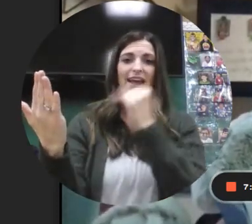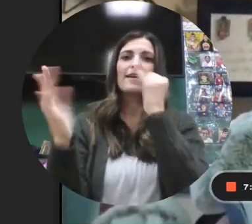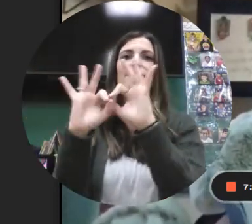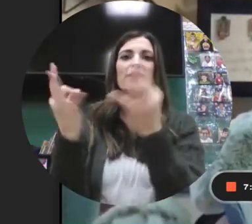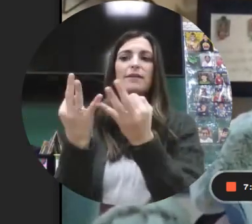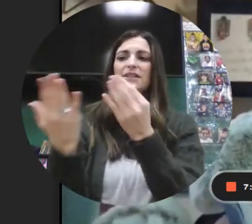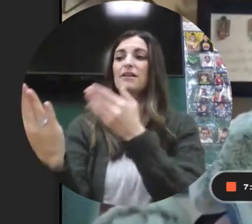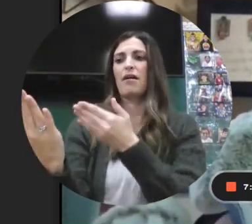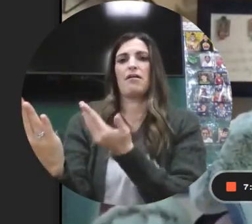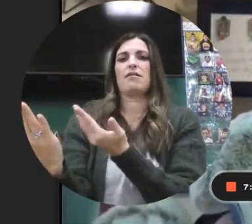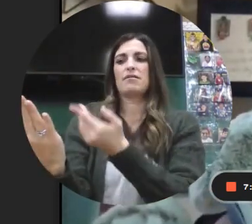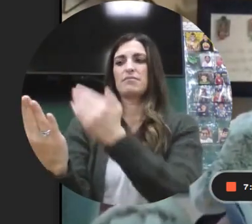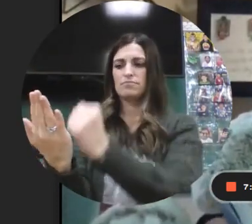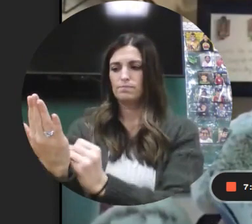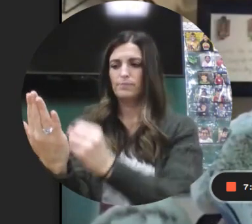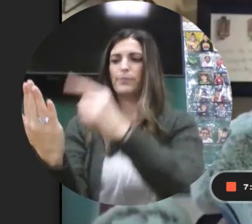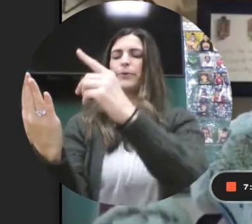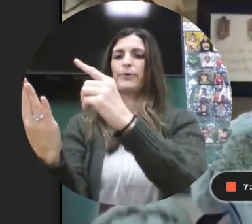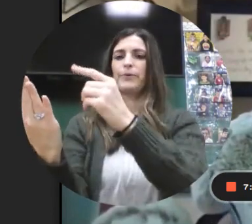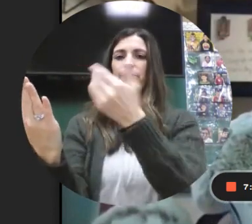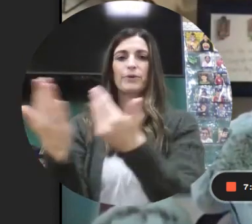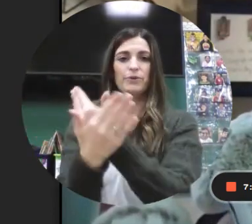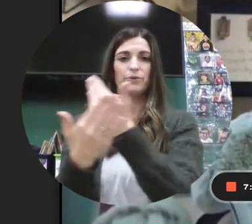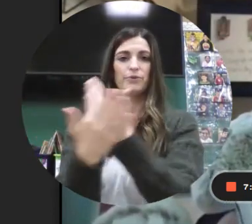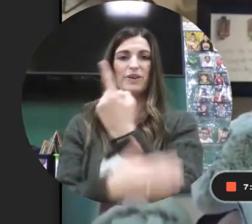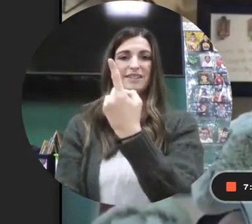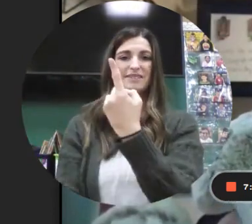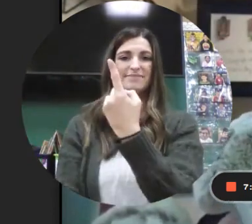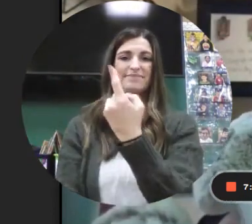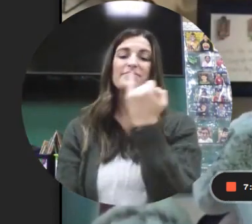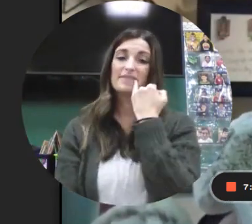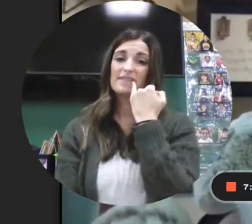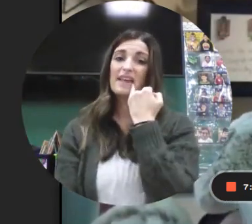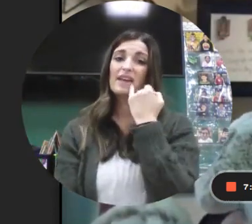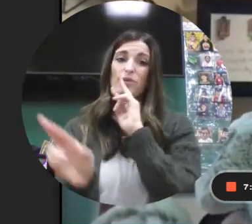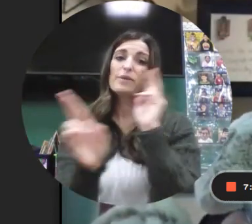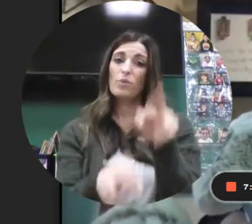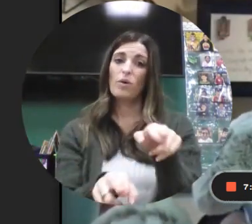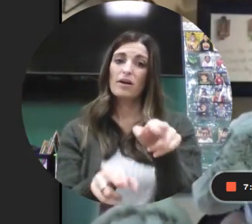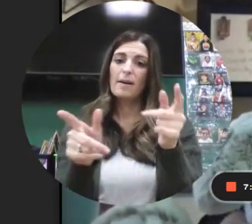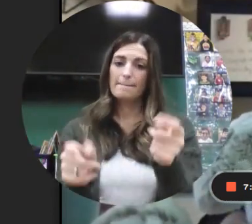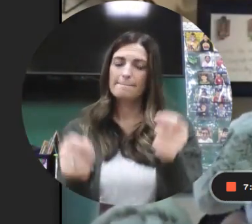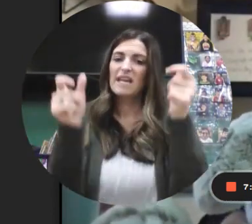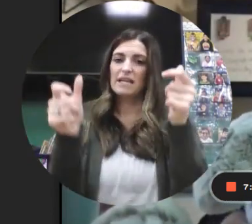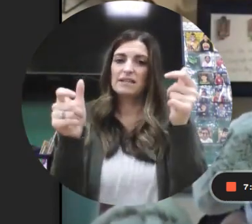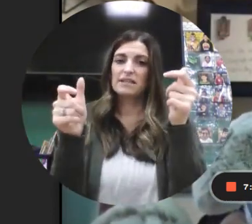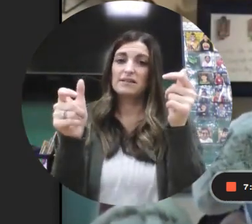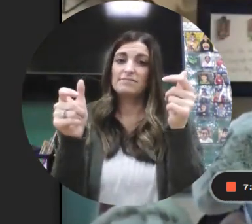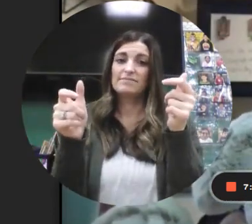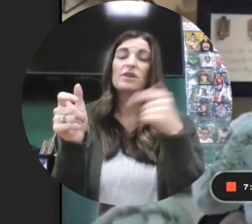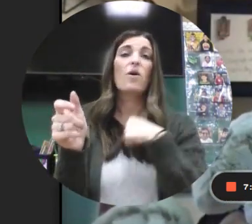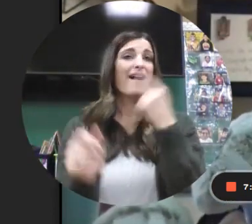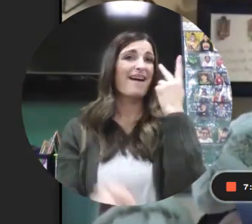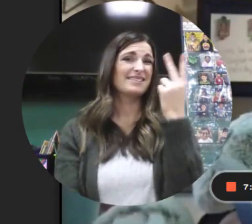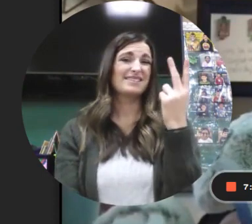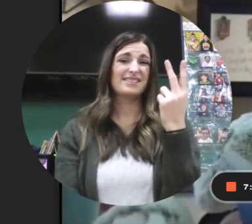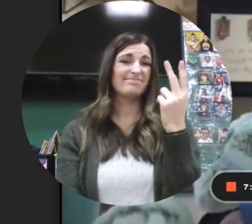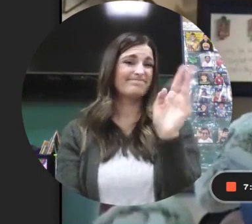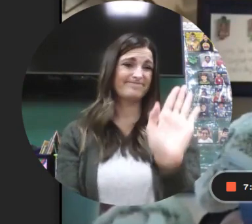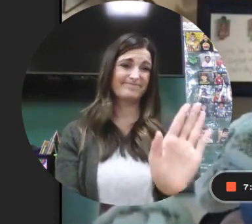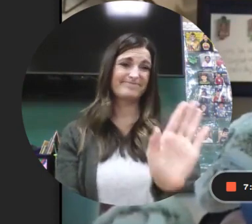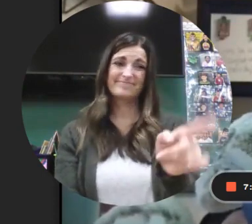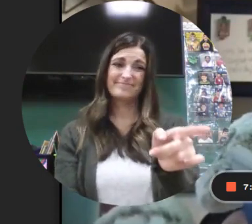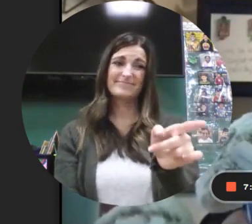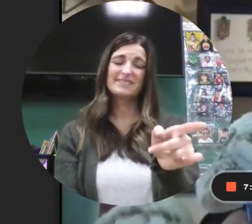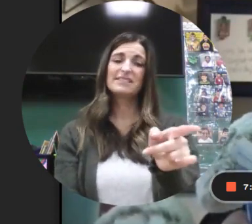missing. Usually, though, if someone has lost a beloved pet, they report it right away. And for what I can see of his fur and nails,